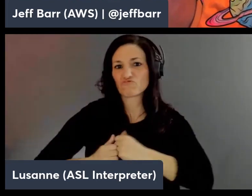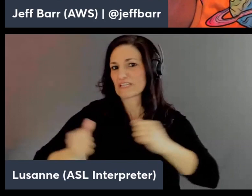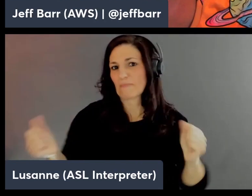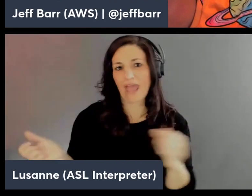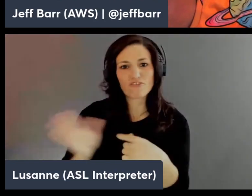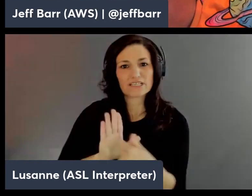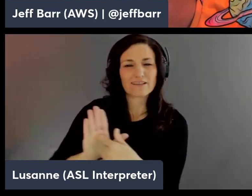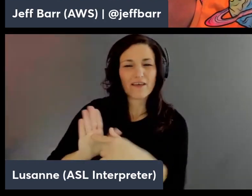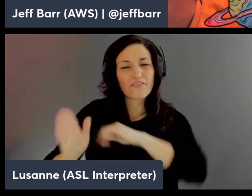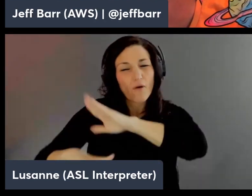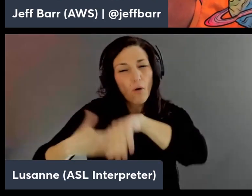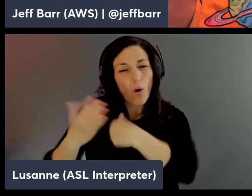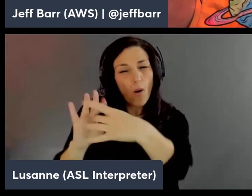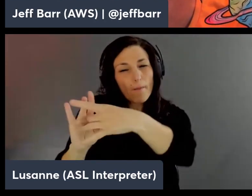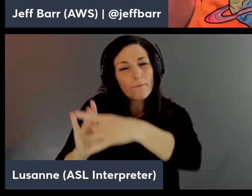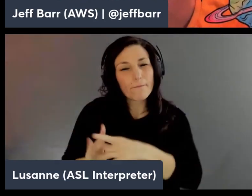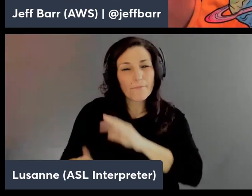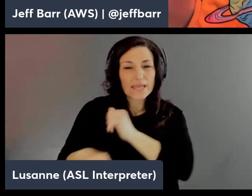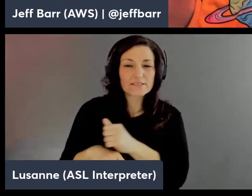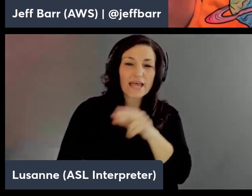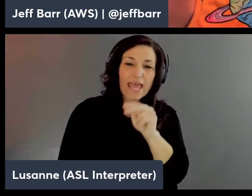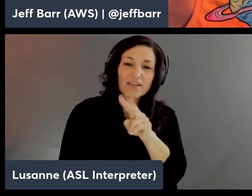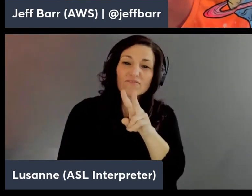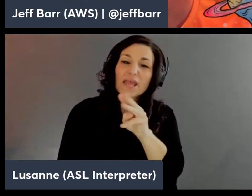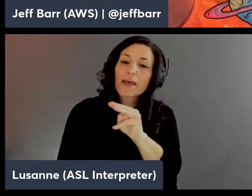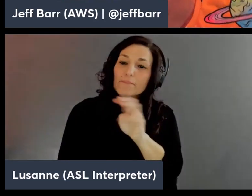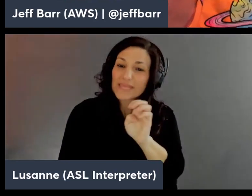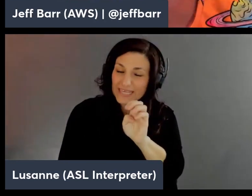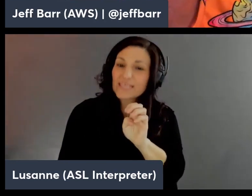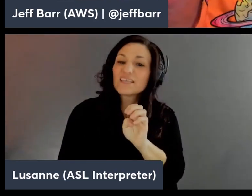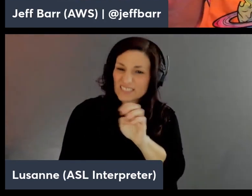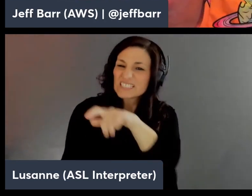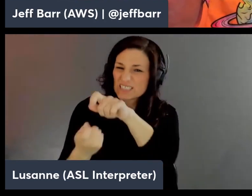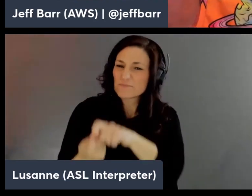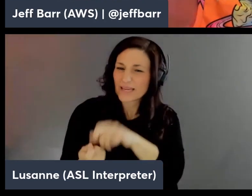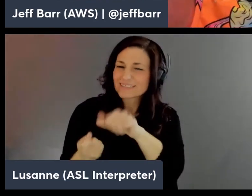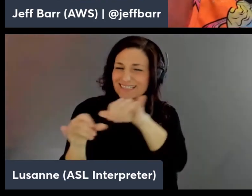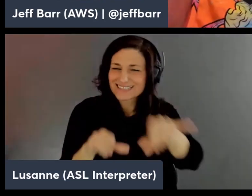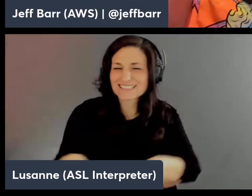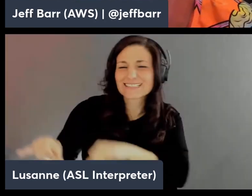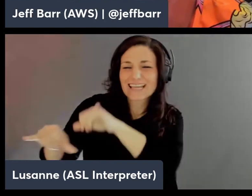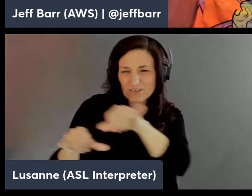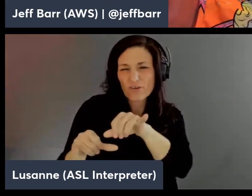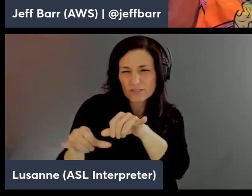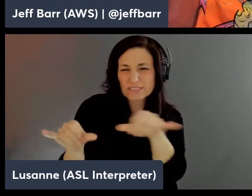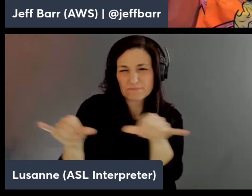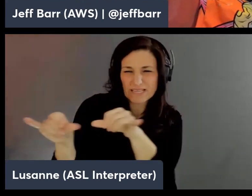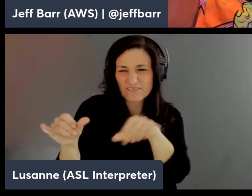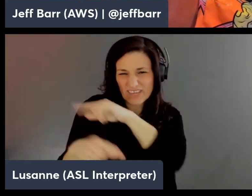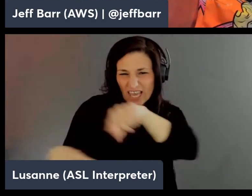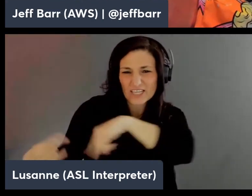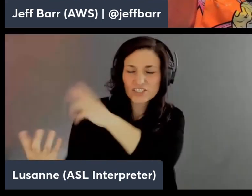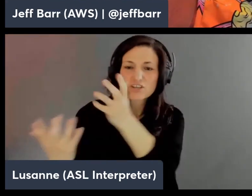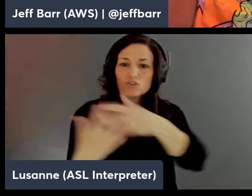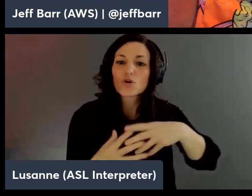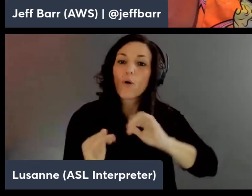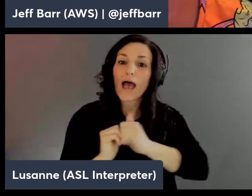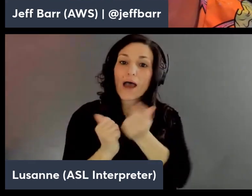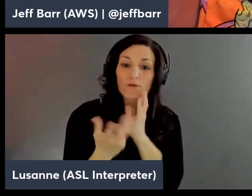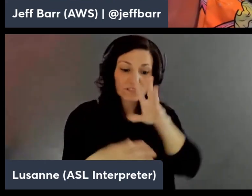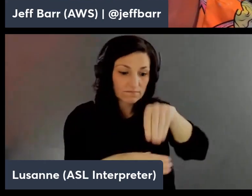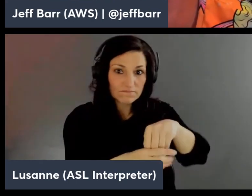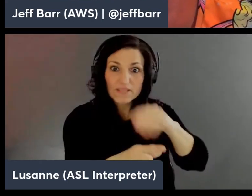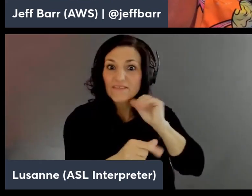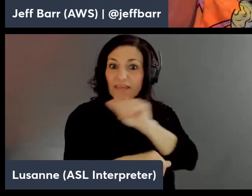are based on NVMe specs, which is a standard specification. So again, in terms of how the capacity gets allocated to the application,